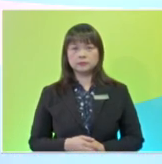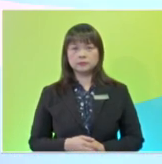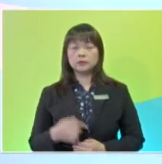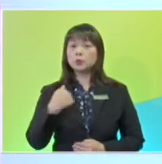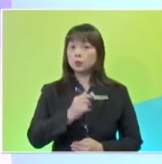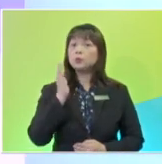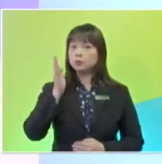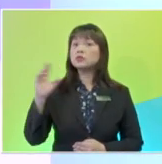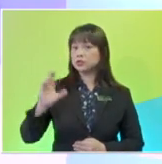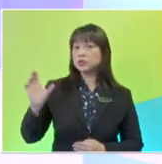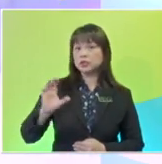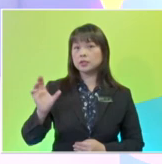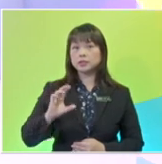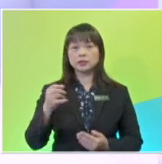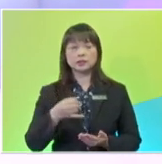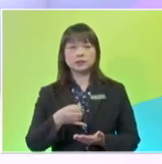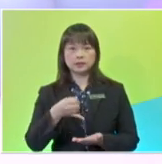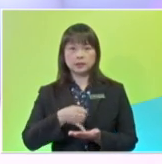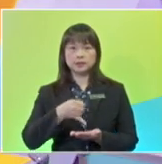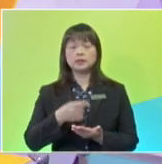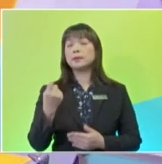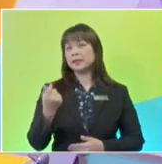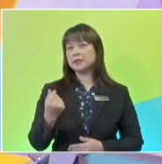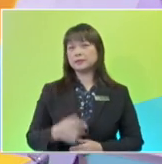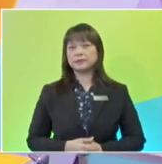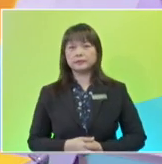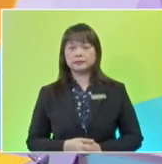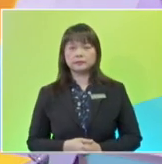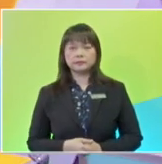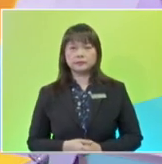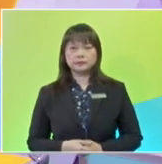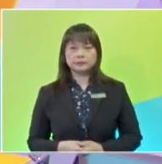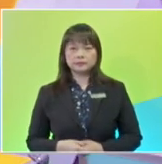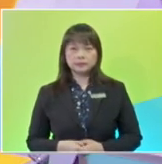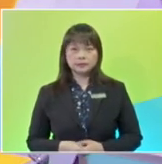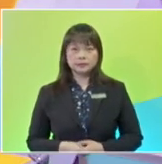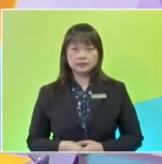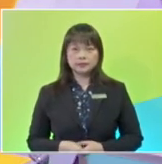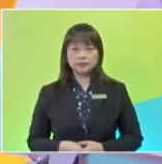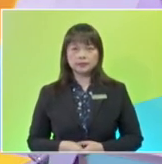bit. Okay. Just give a shake. Okay. Okay.